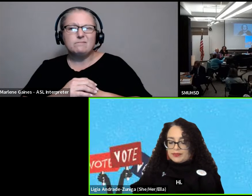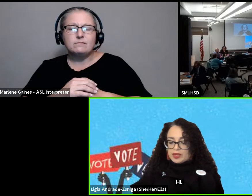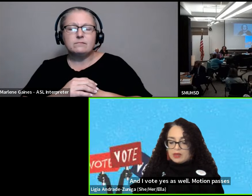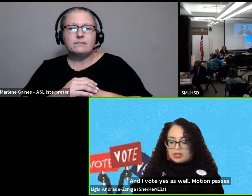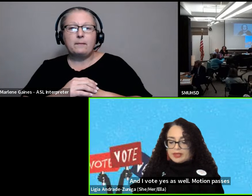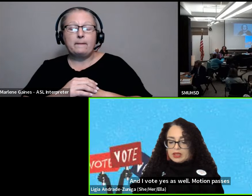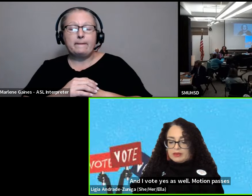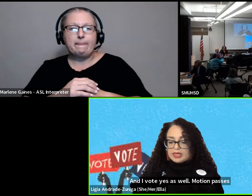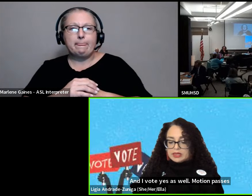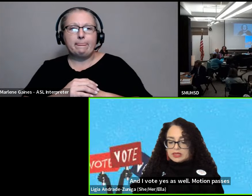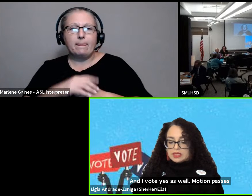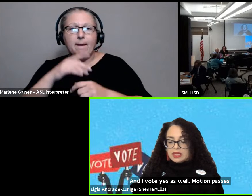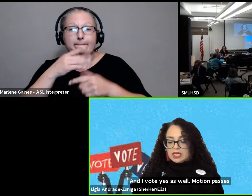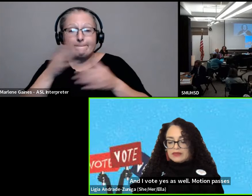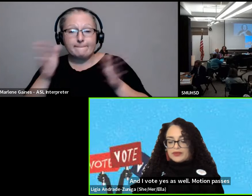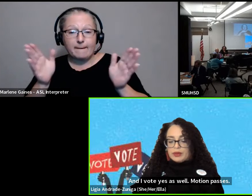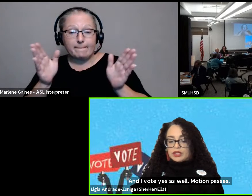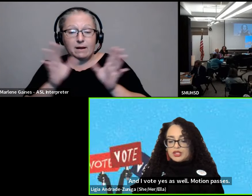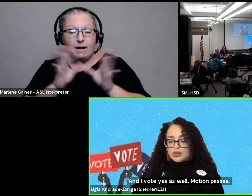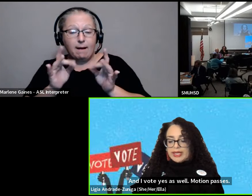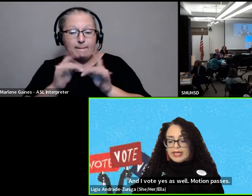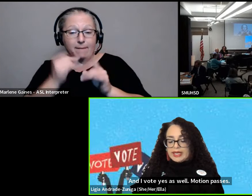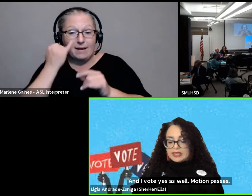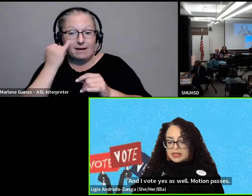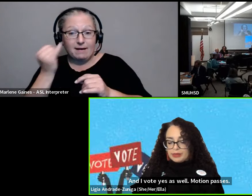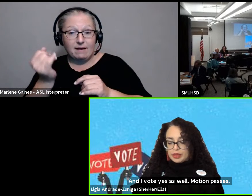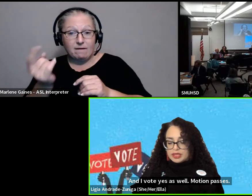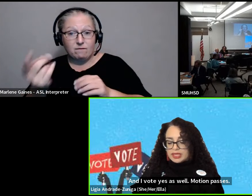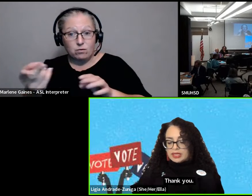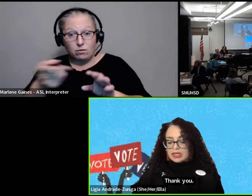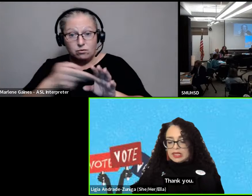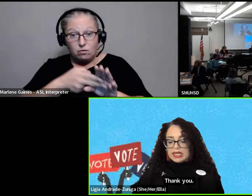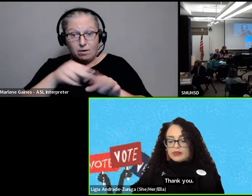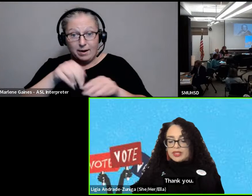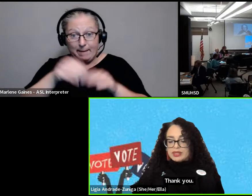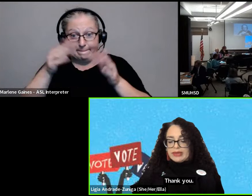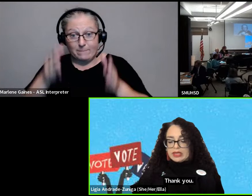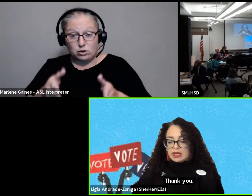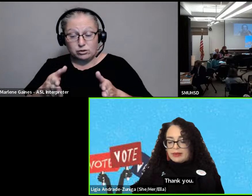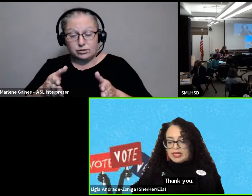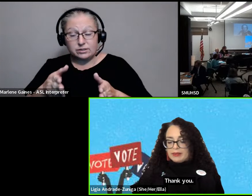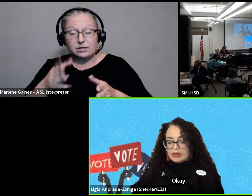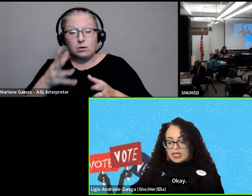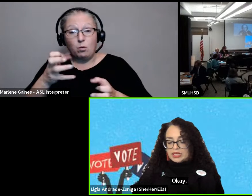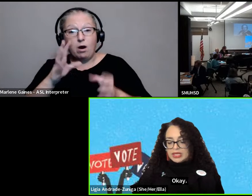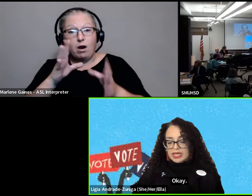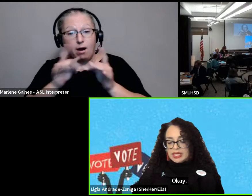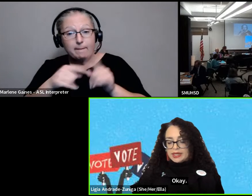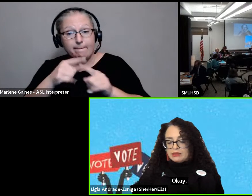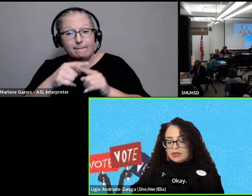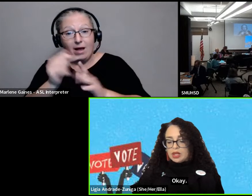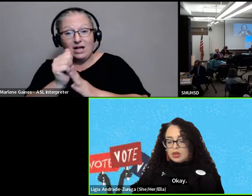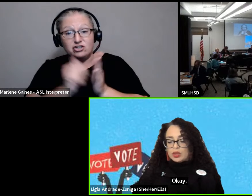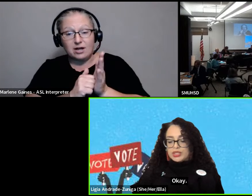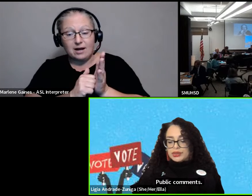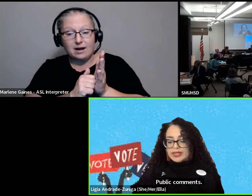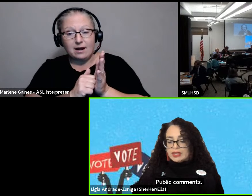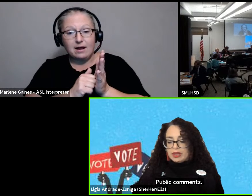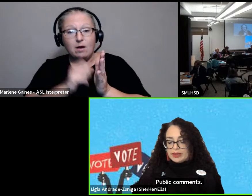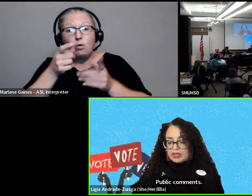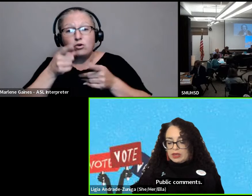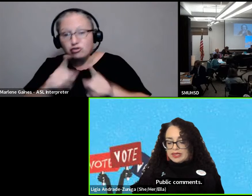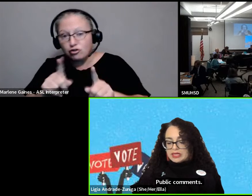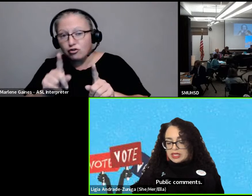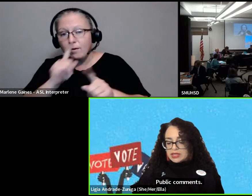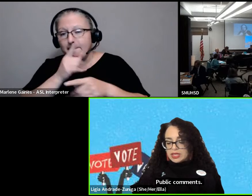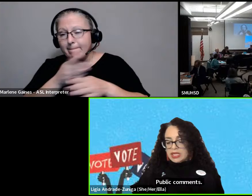Okay, public comments. If you are joining us in person and wish to make a comment about an agenda item or during the